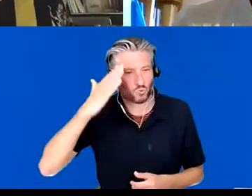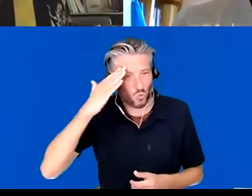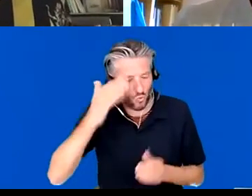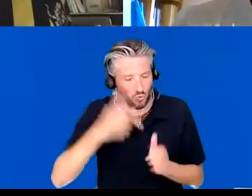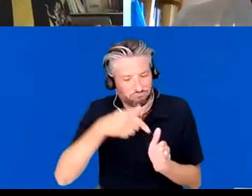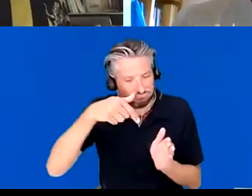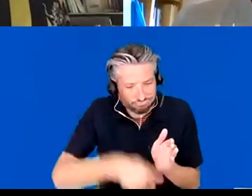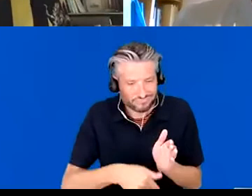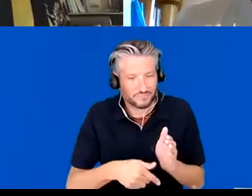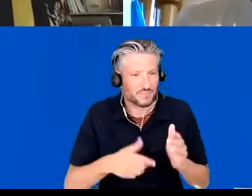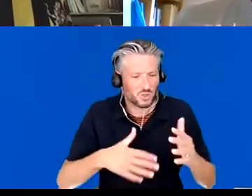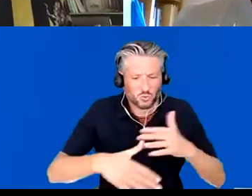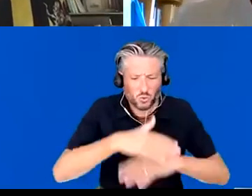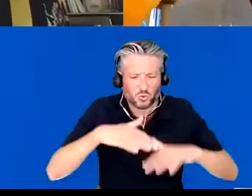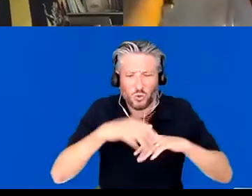Henry?